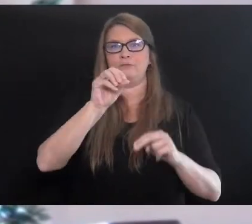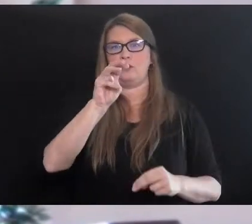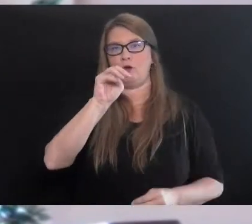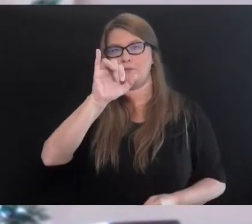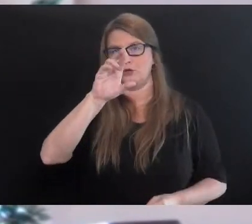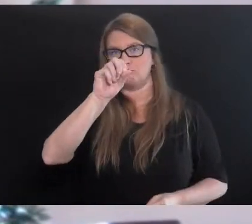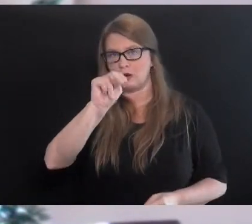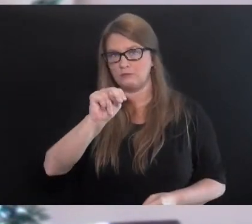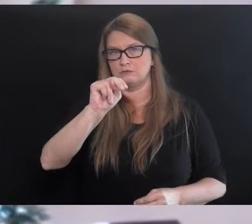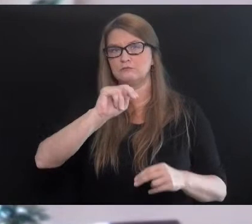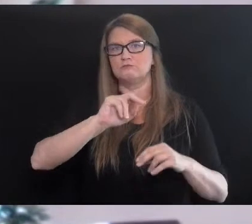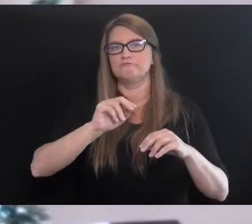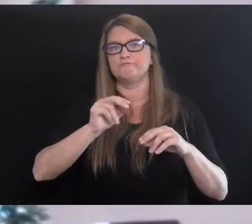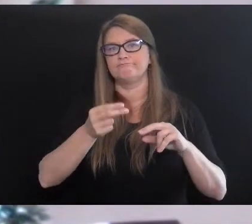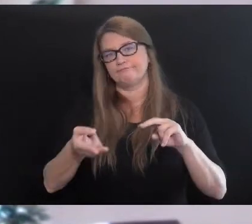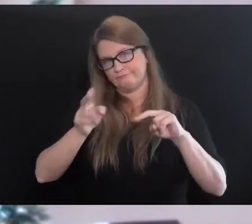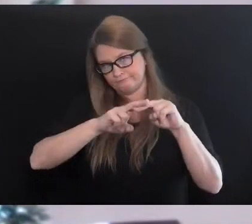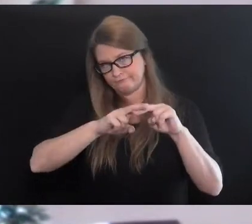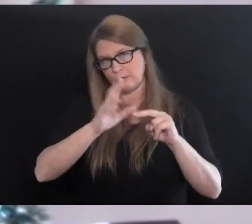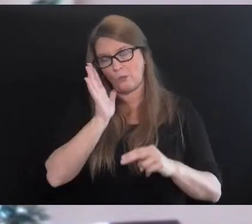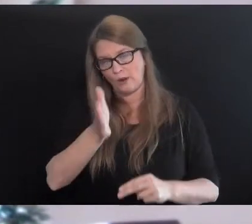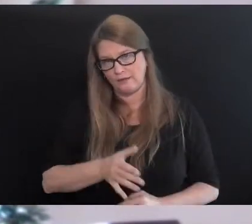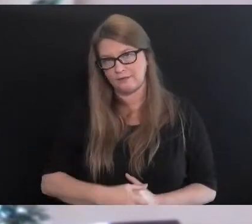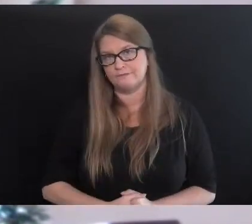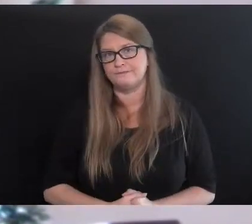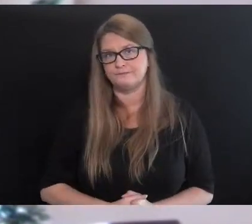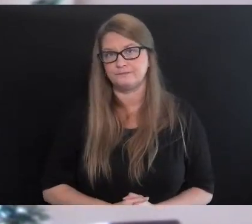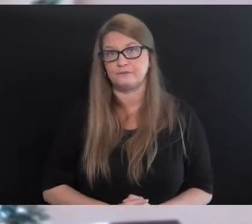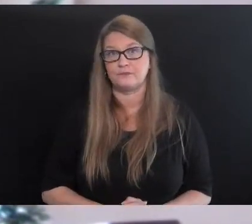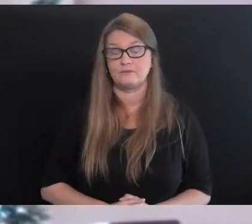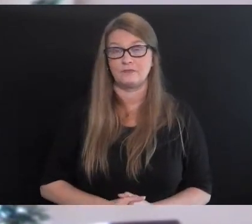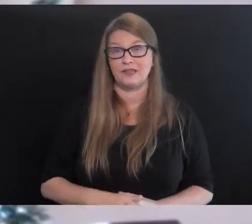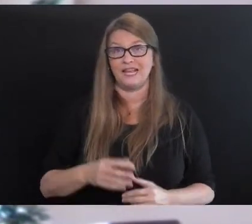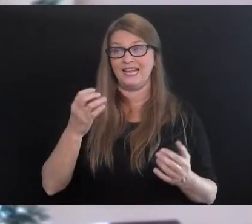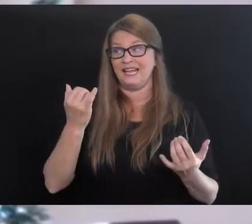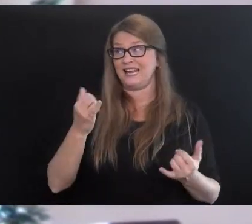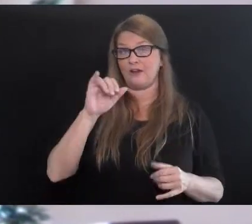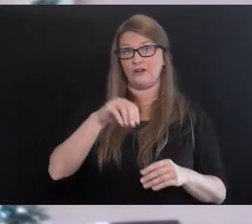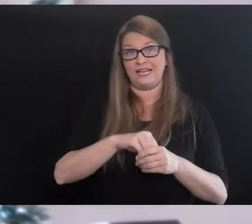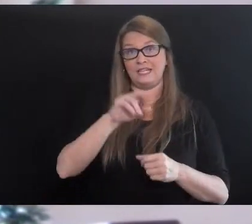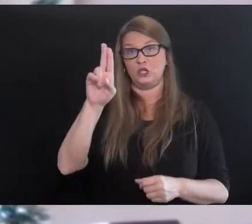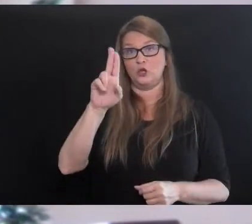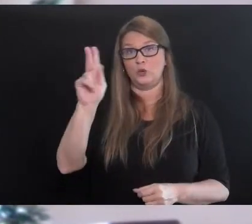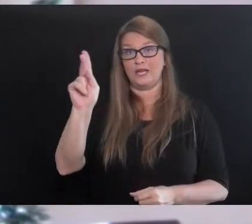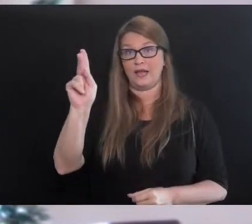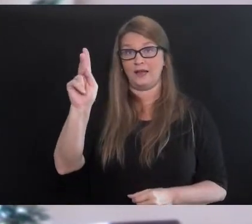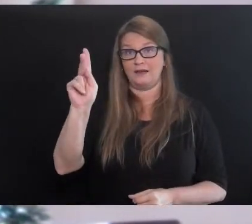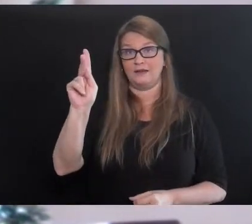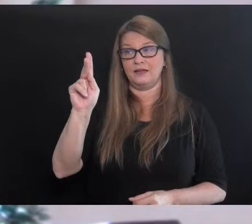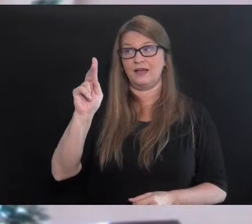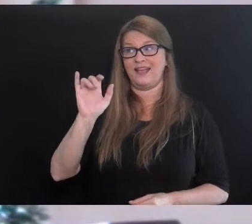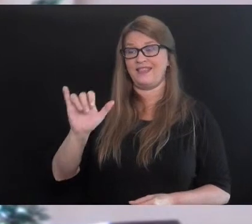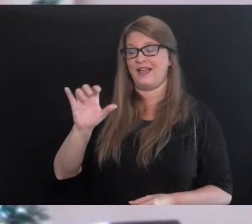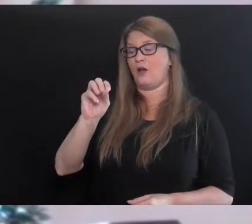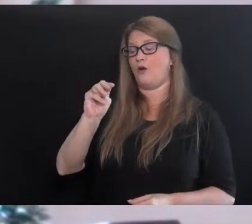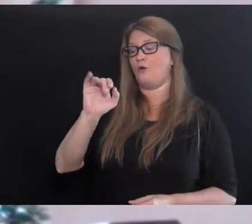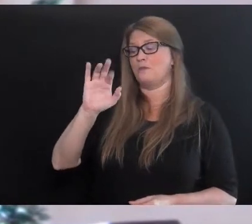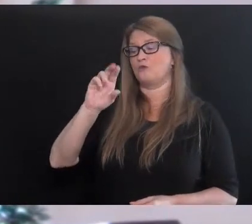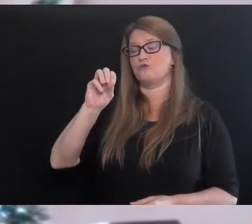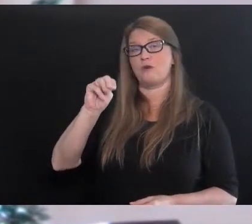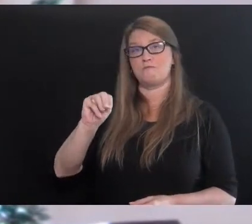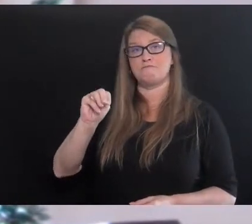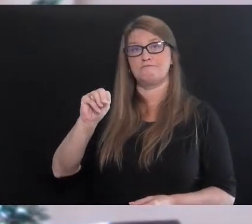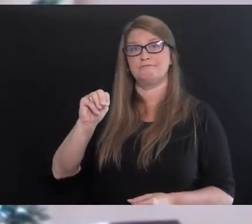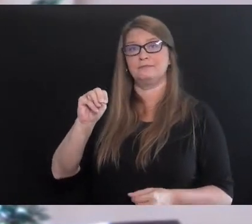just to give you an idea about its infectability, in the United Kingdom, the Omicron variant is doubling in numbers of